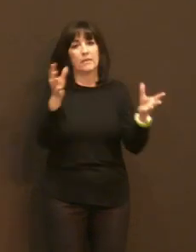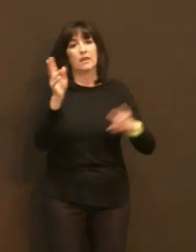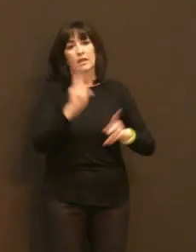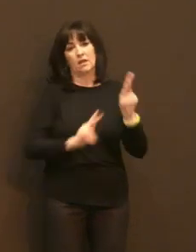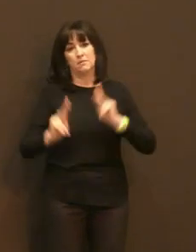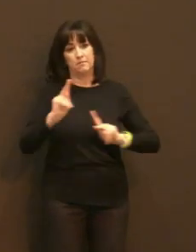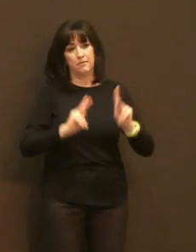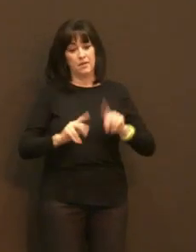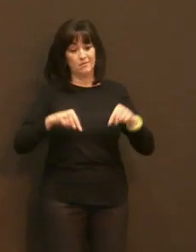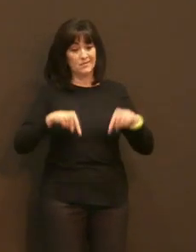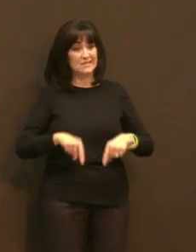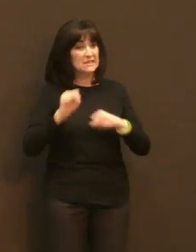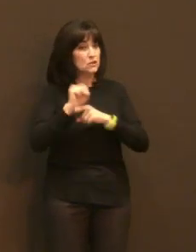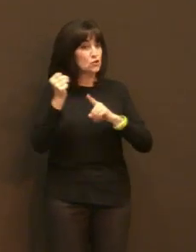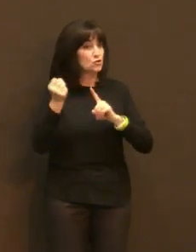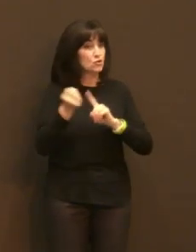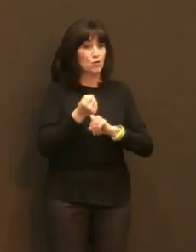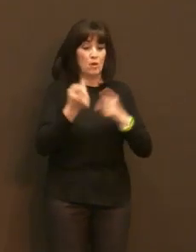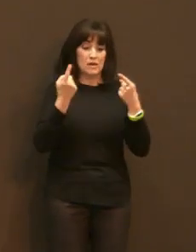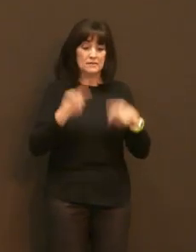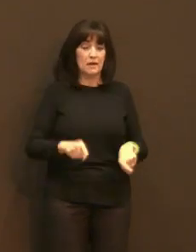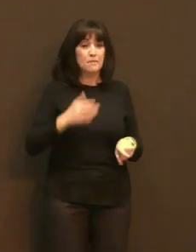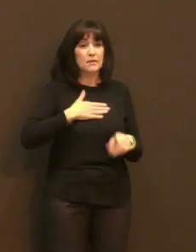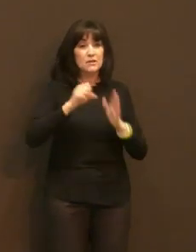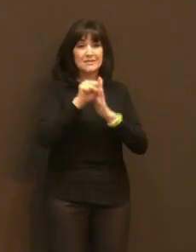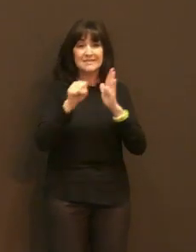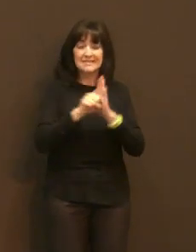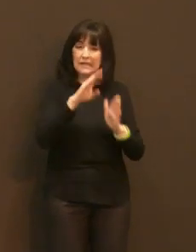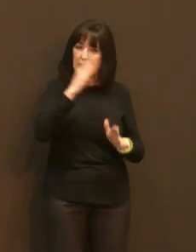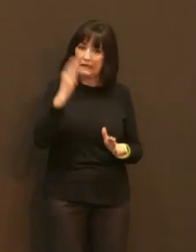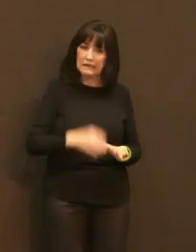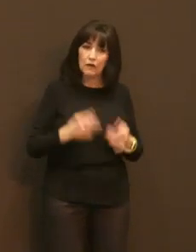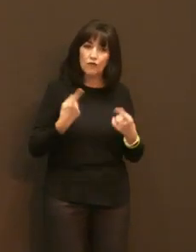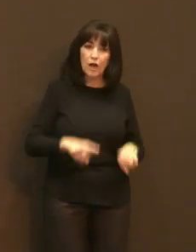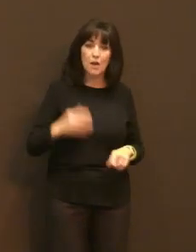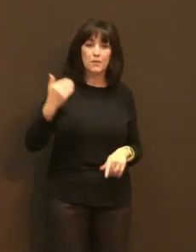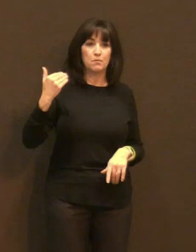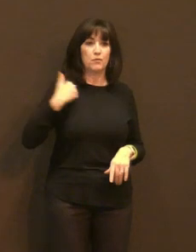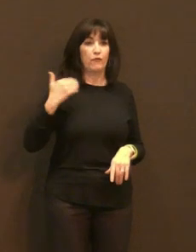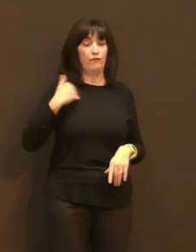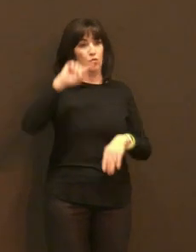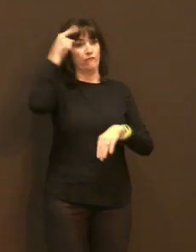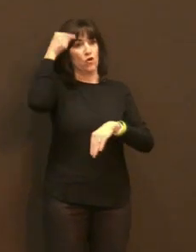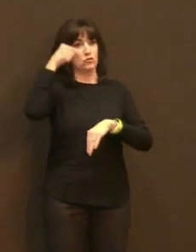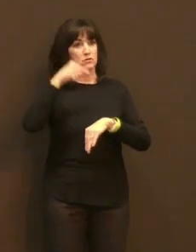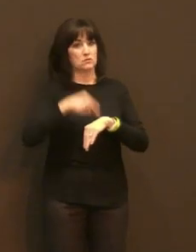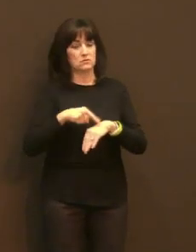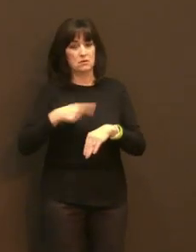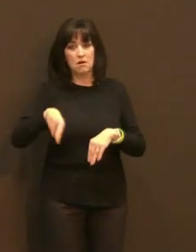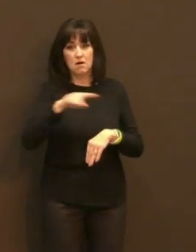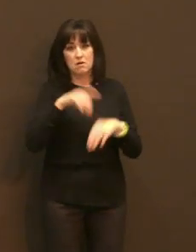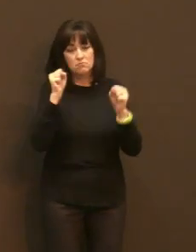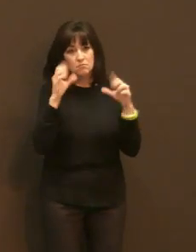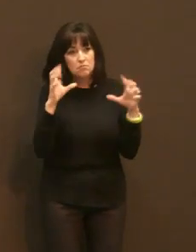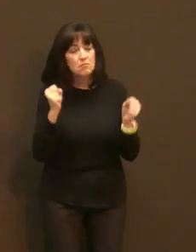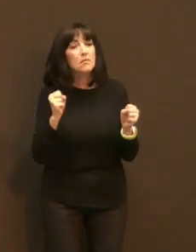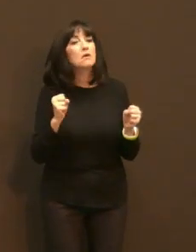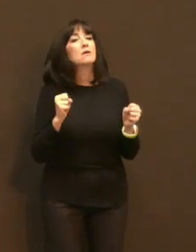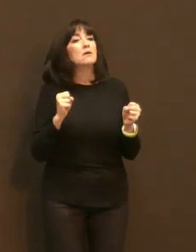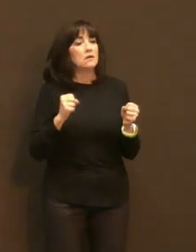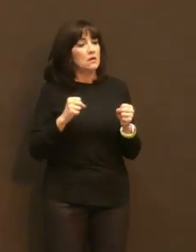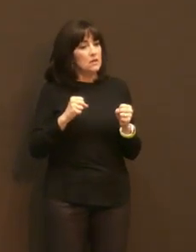in the history of our state, a situation that none of us have seen in our lifetimes. Difficult